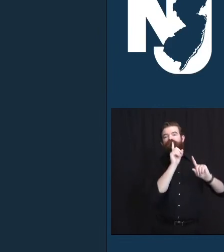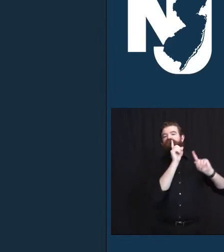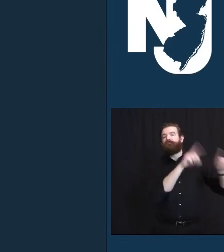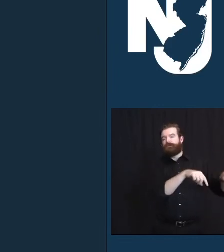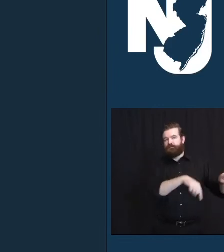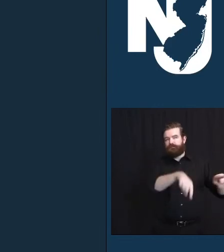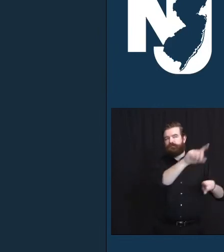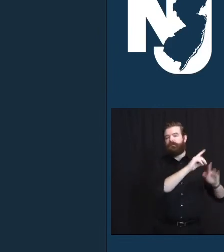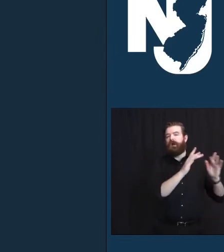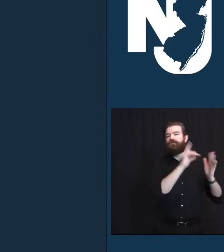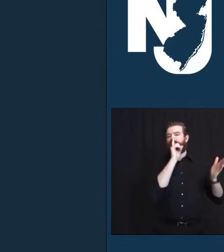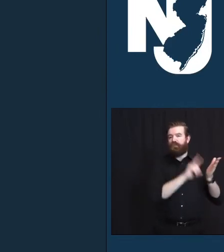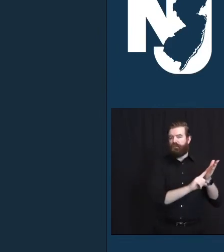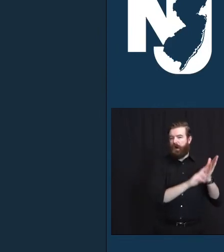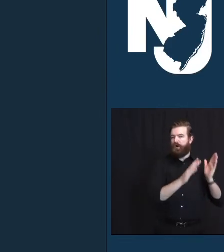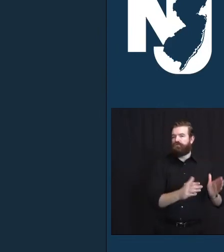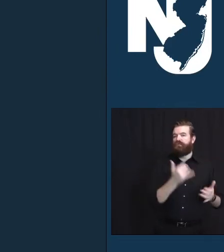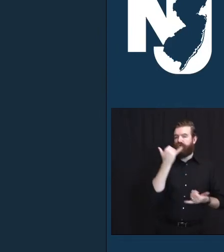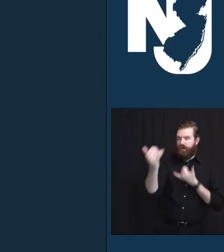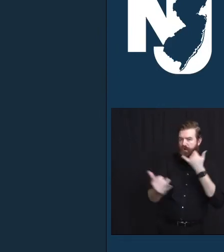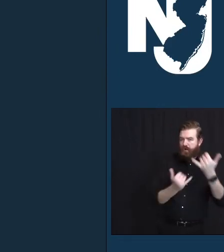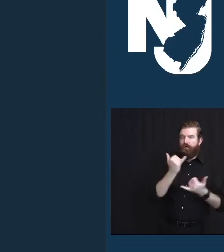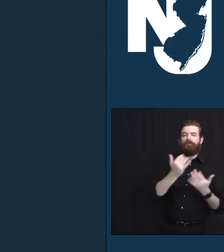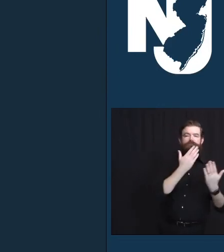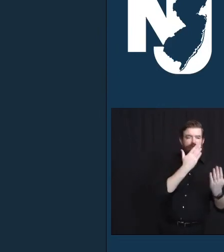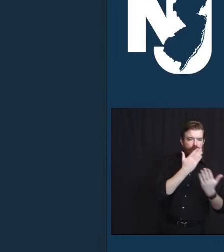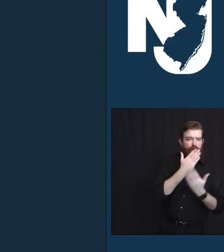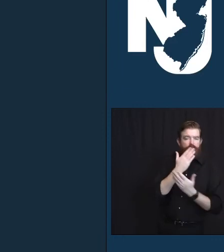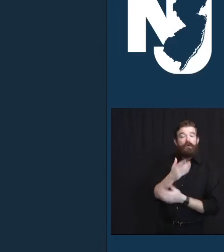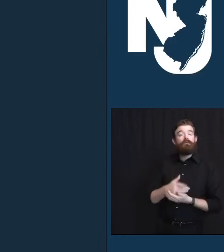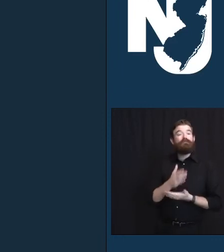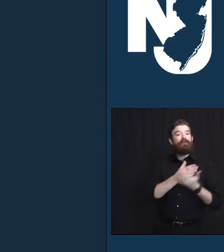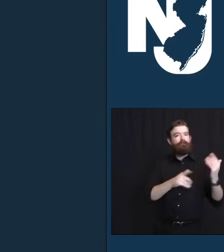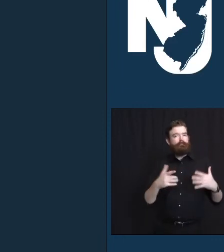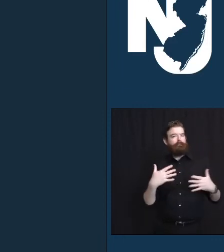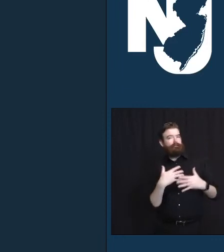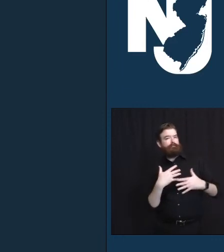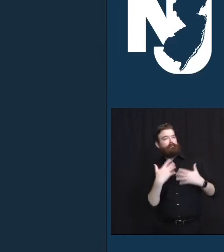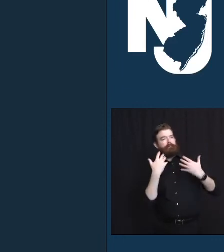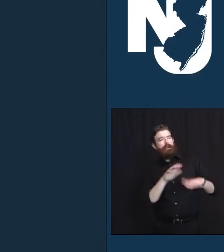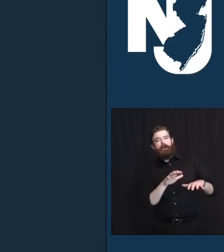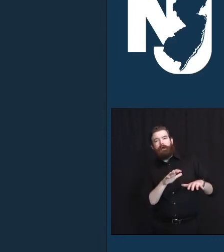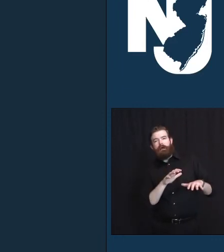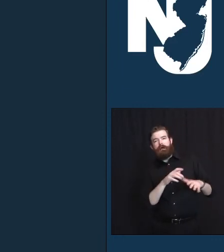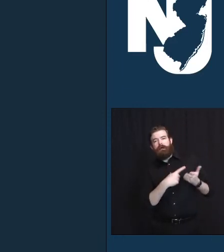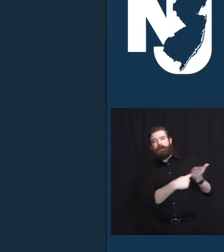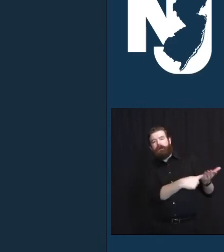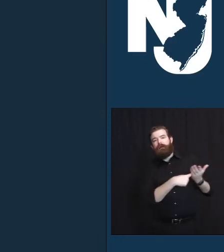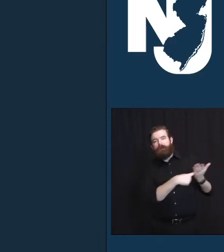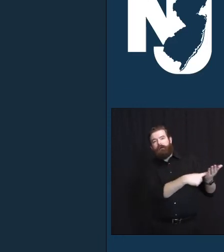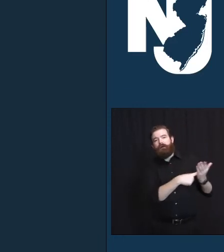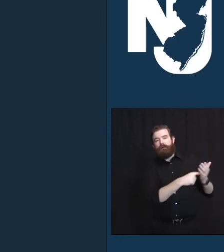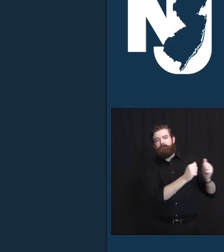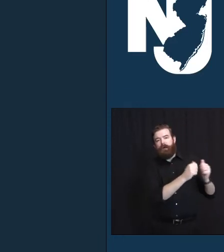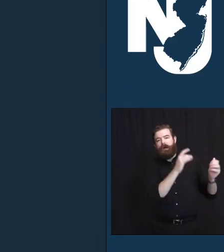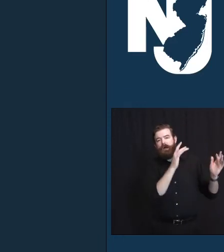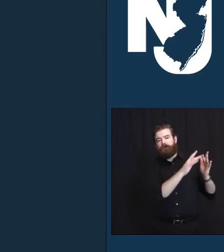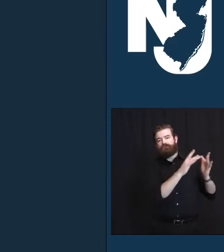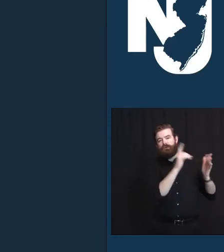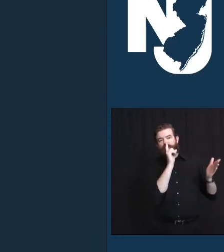tracers. And for those of you who are still hesitant to answer the call and share your contacts, I remind you that our Contact Tracing Corps